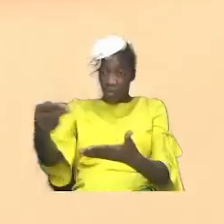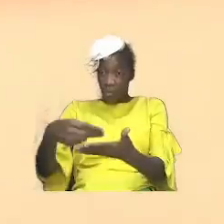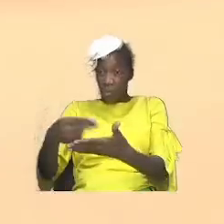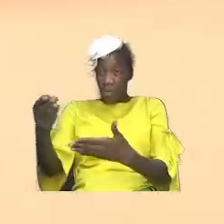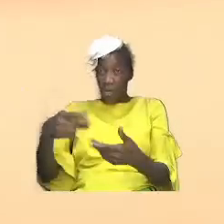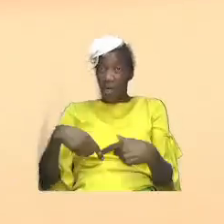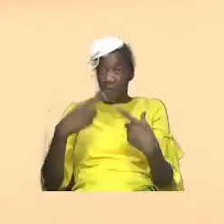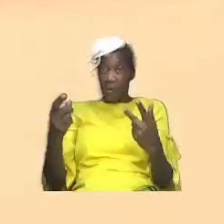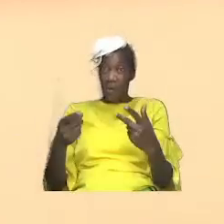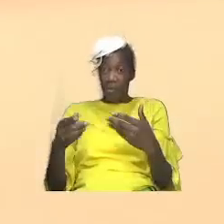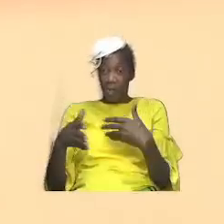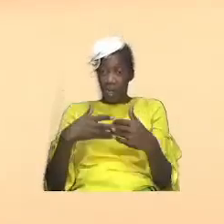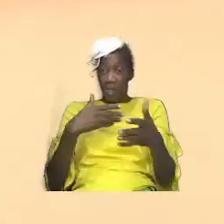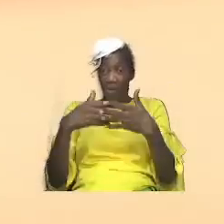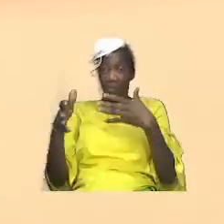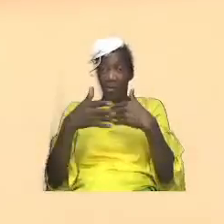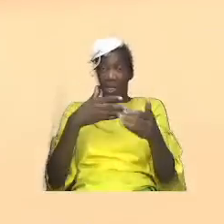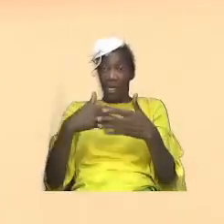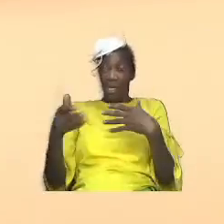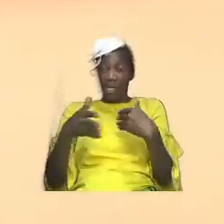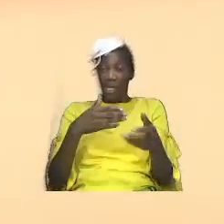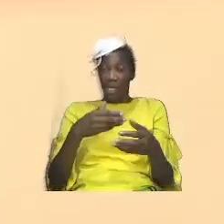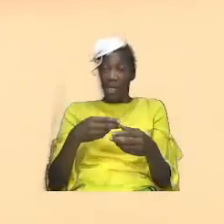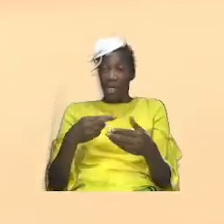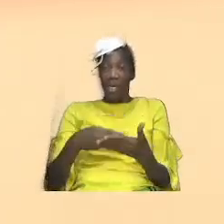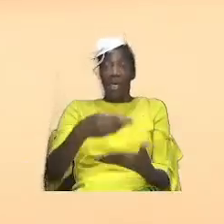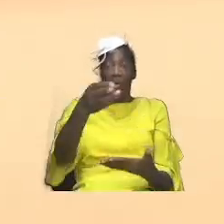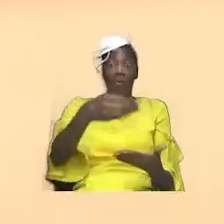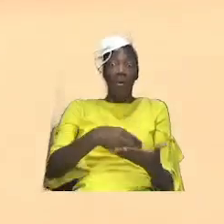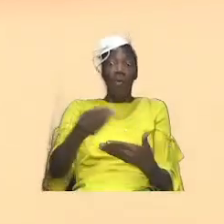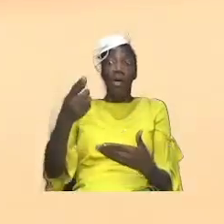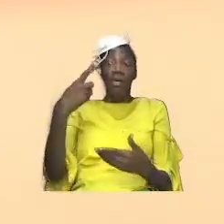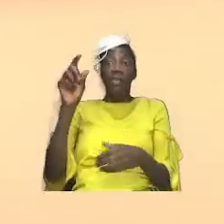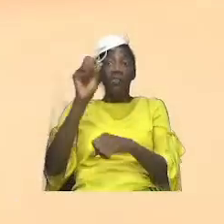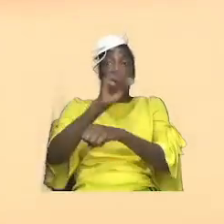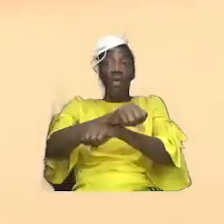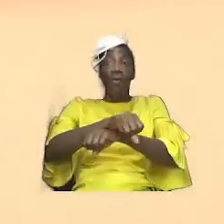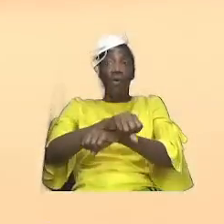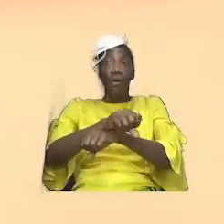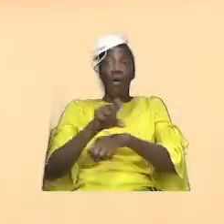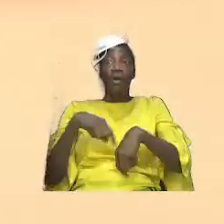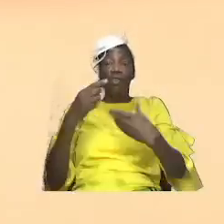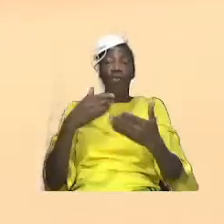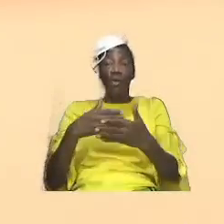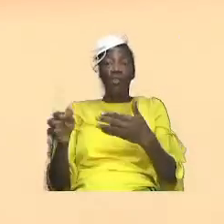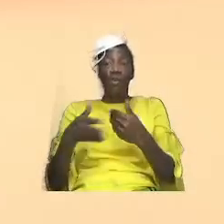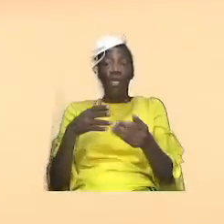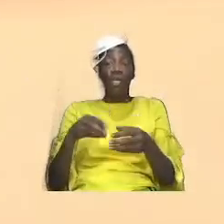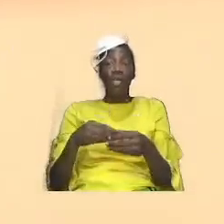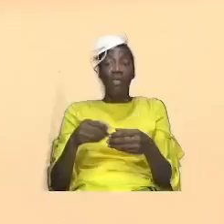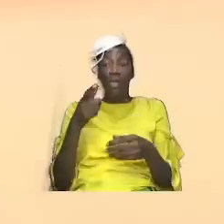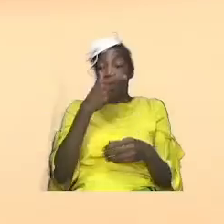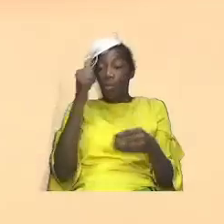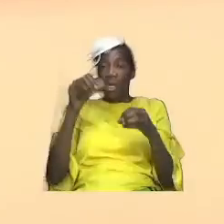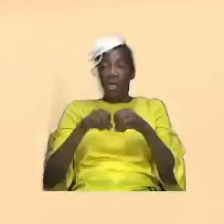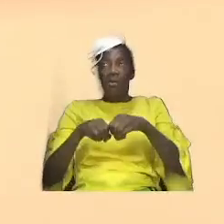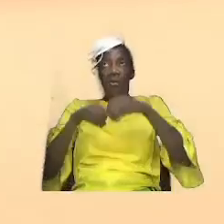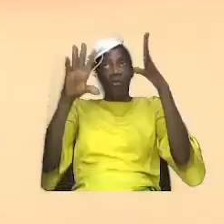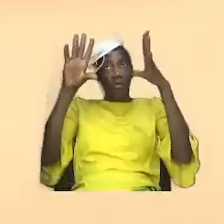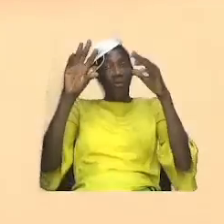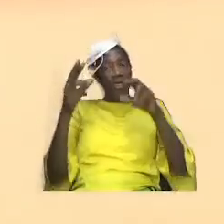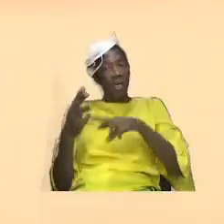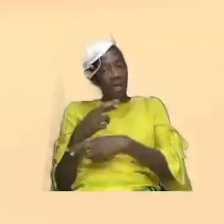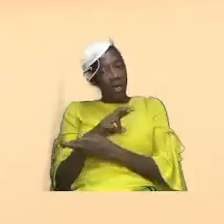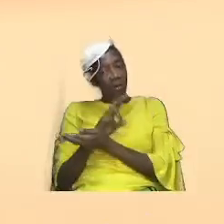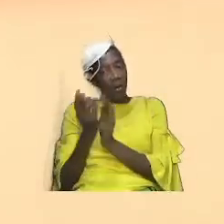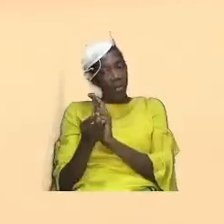is for the works that you have done. Going through the gate is because you surrendered and you repent and you get baptized and you get